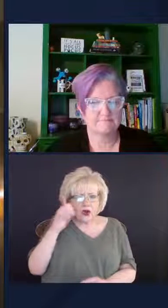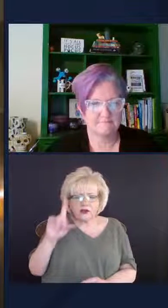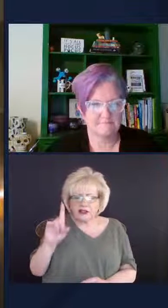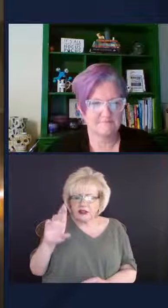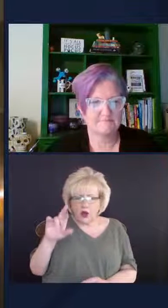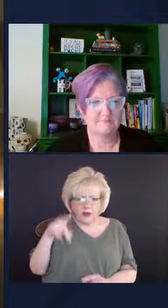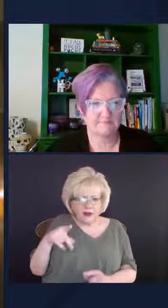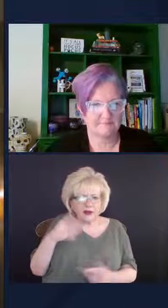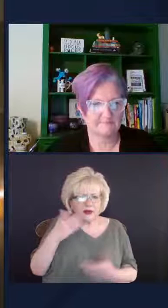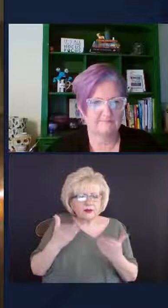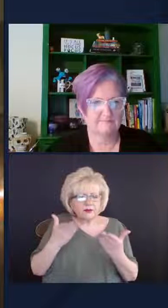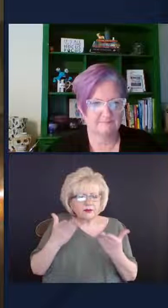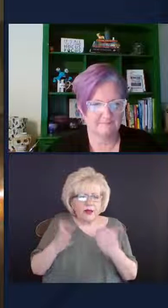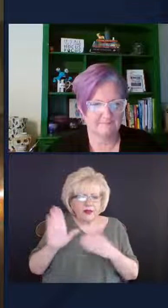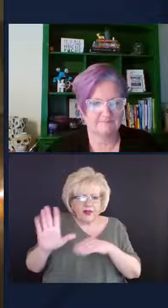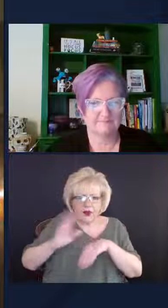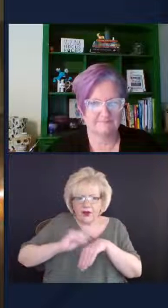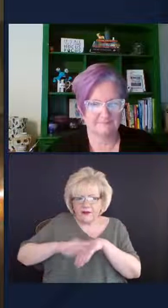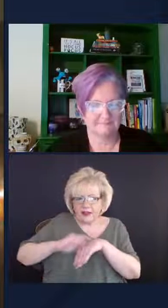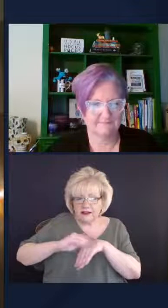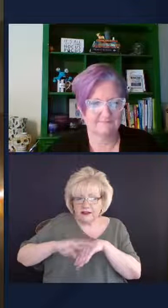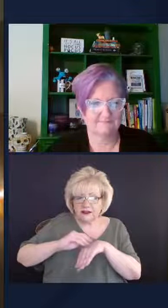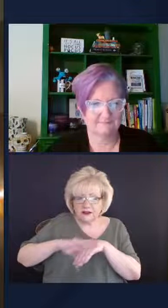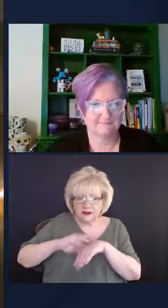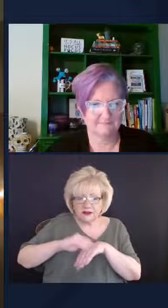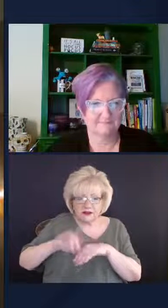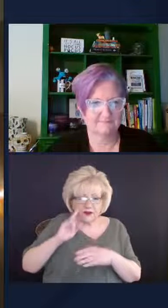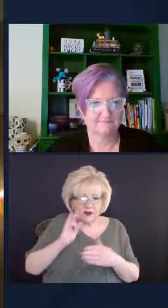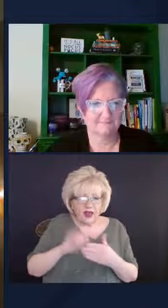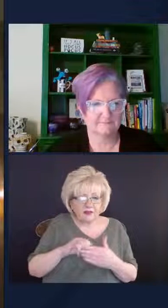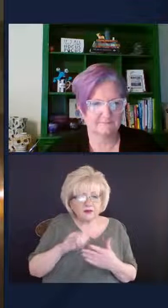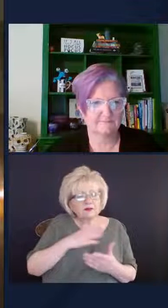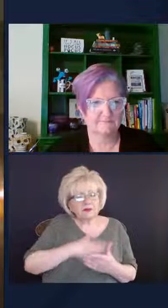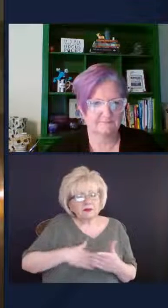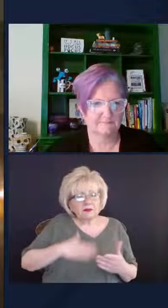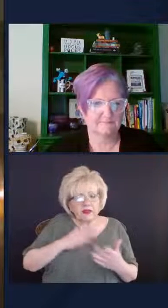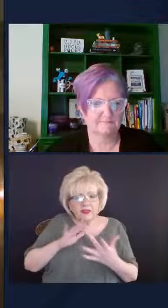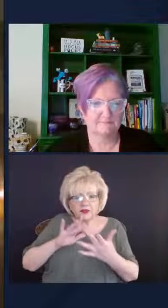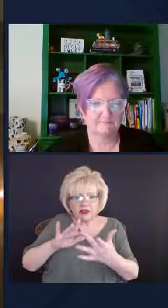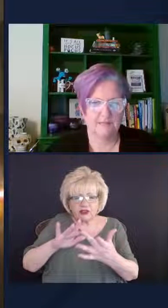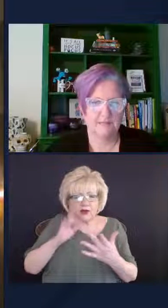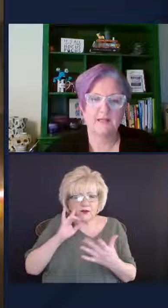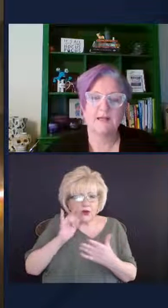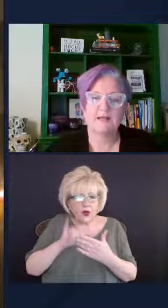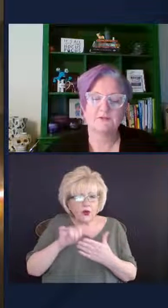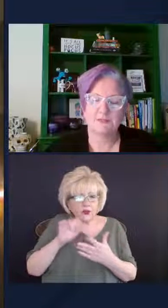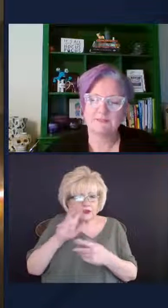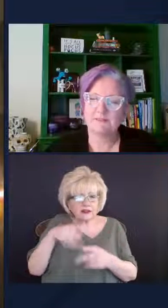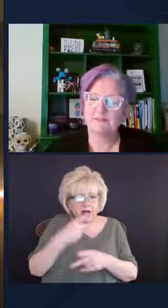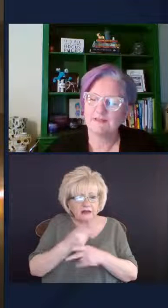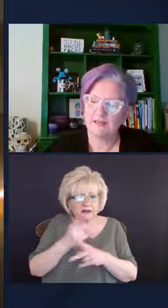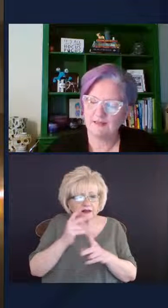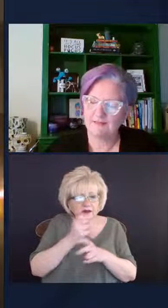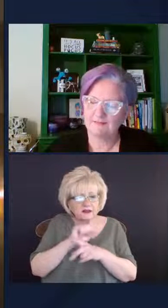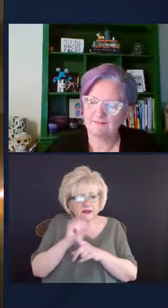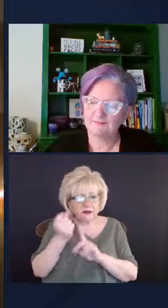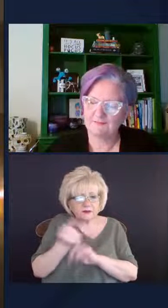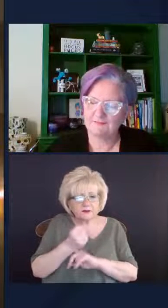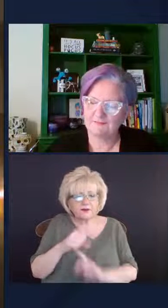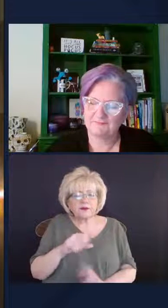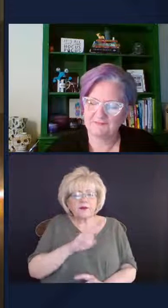advice may or may not be. So, um, don't hesitate to reach out on those things. And just